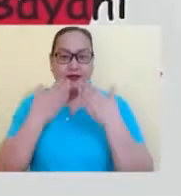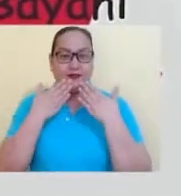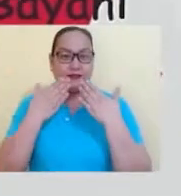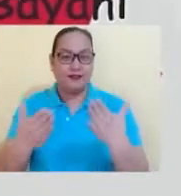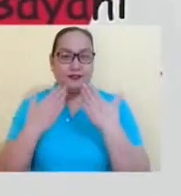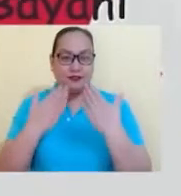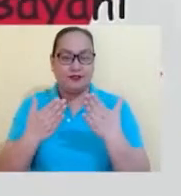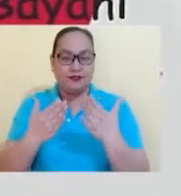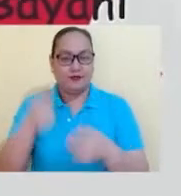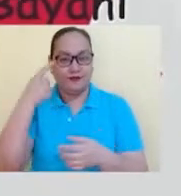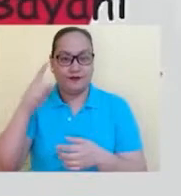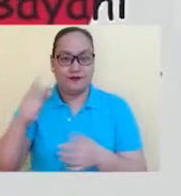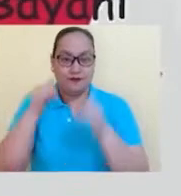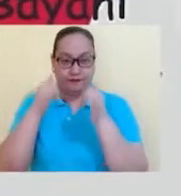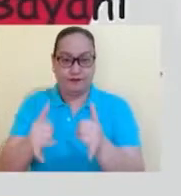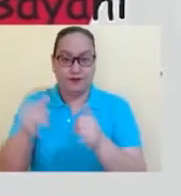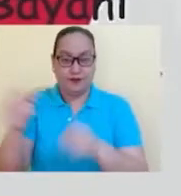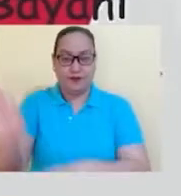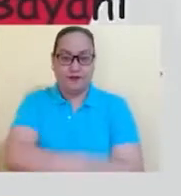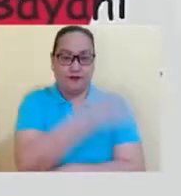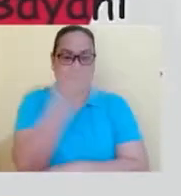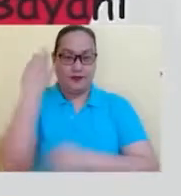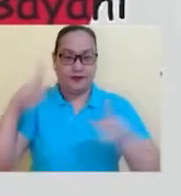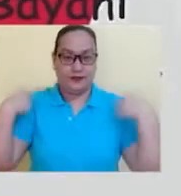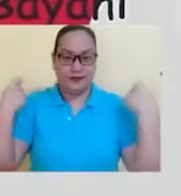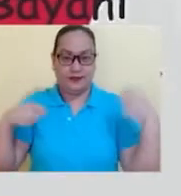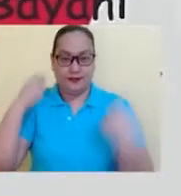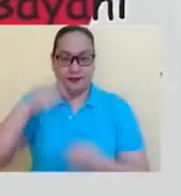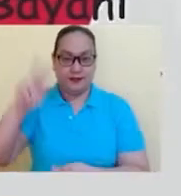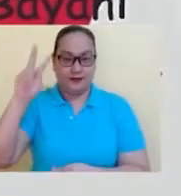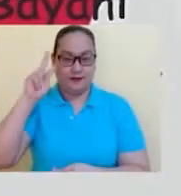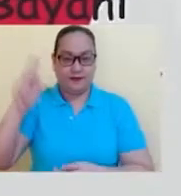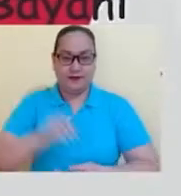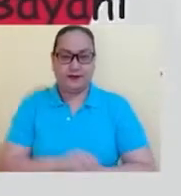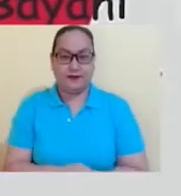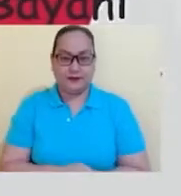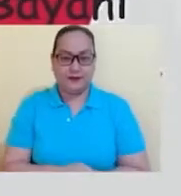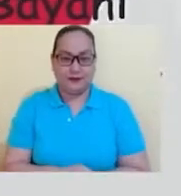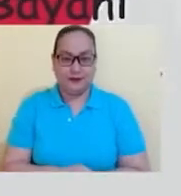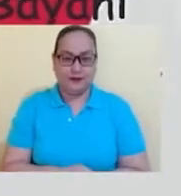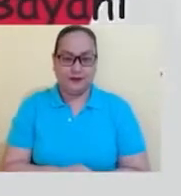Hi, thank you for staying tuned in on FerNanDino Teens TV.